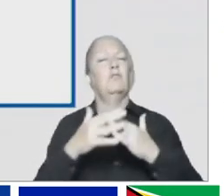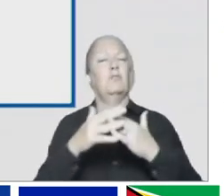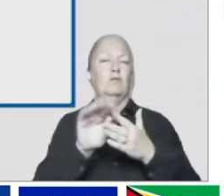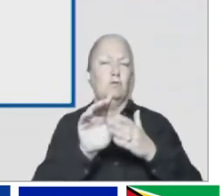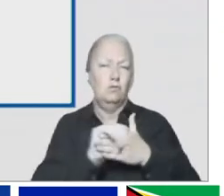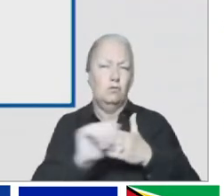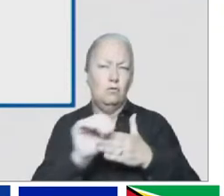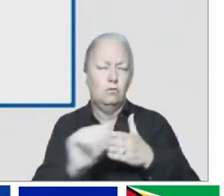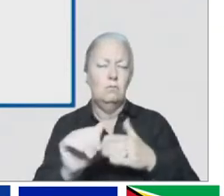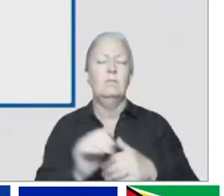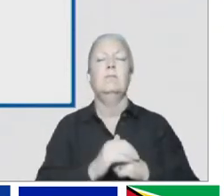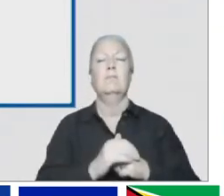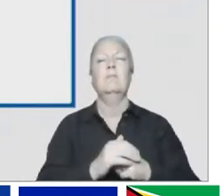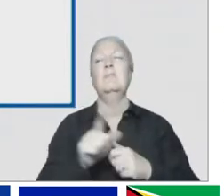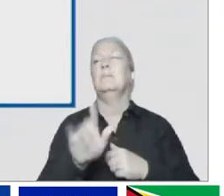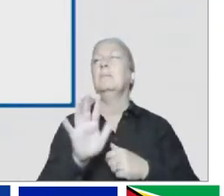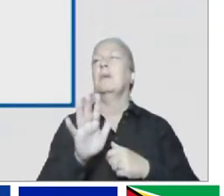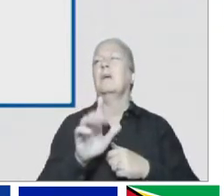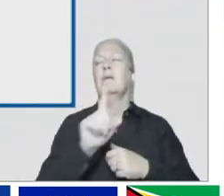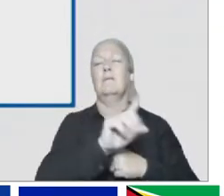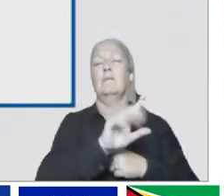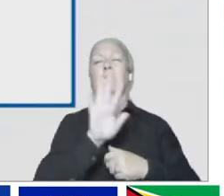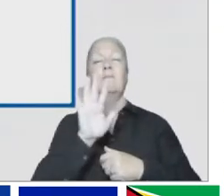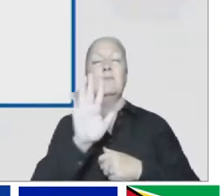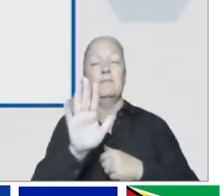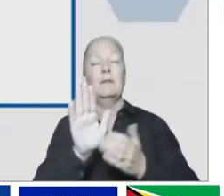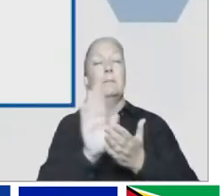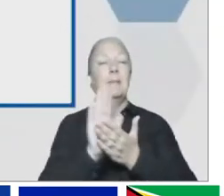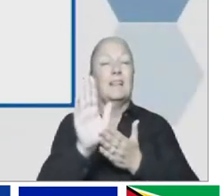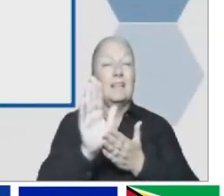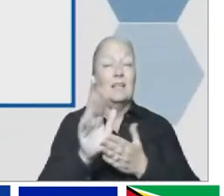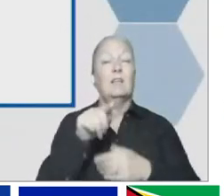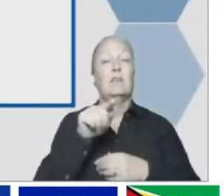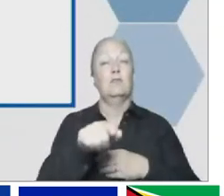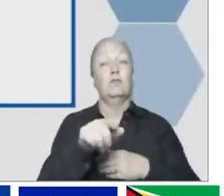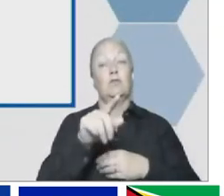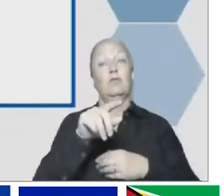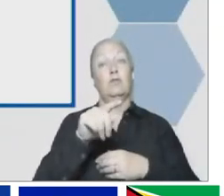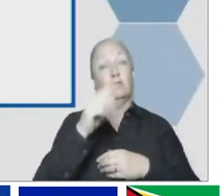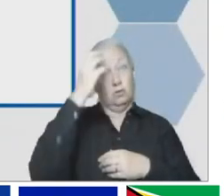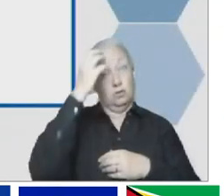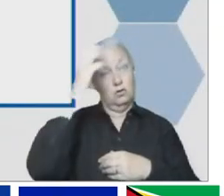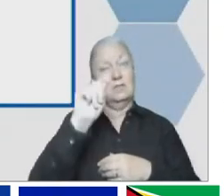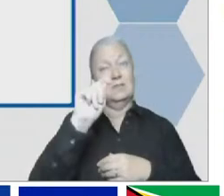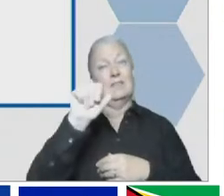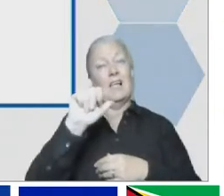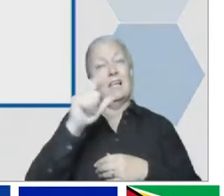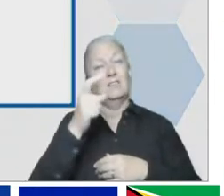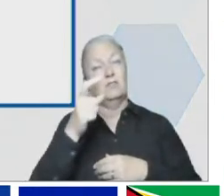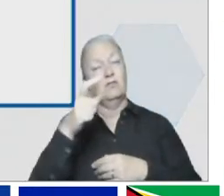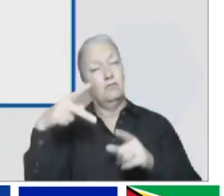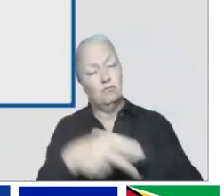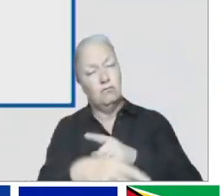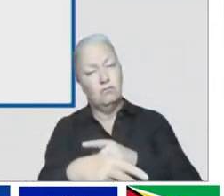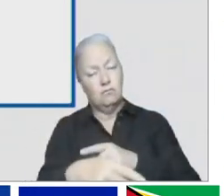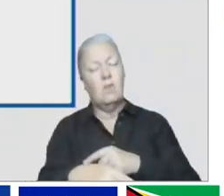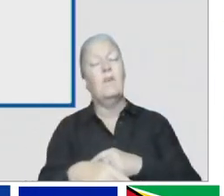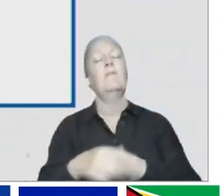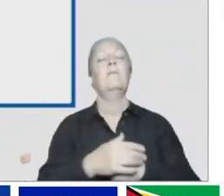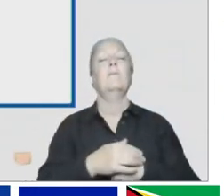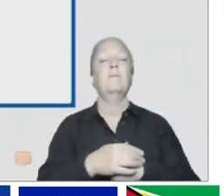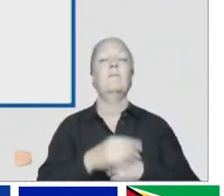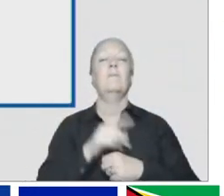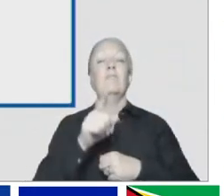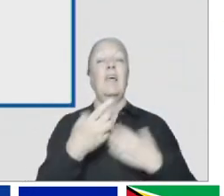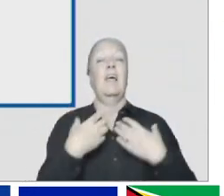$15 billion in tax cuts and spending stimulus of $16 billion. In addition, health expenditures of $6 billion and